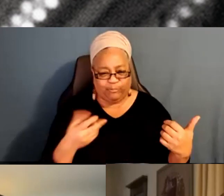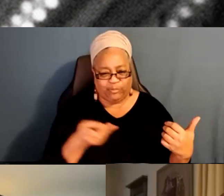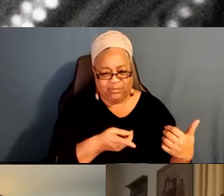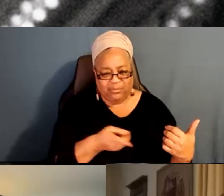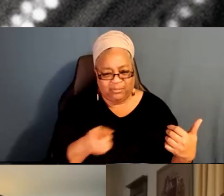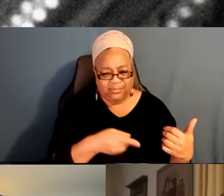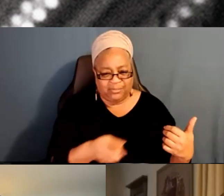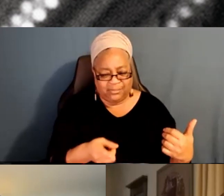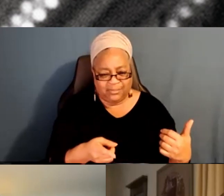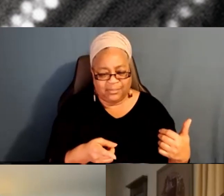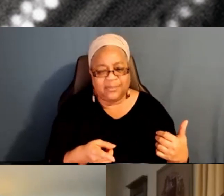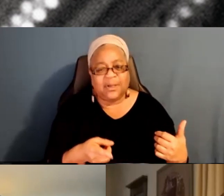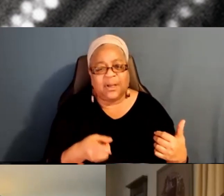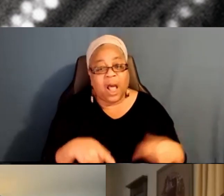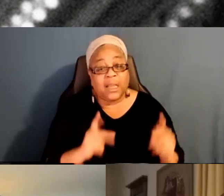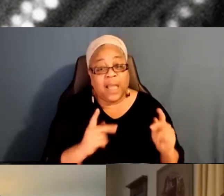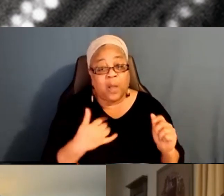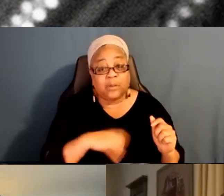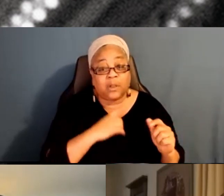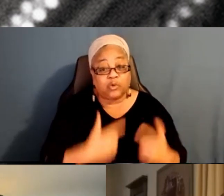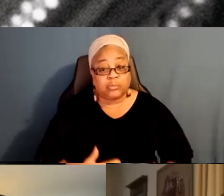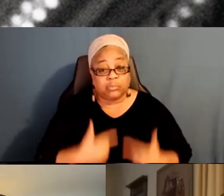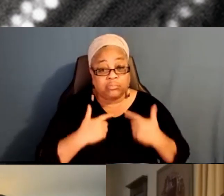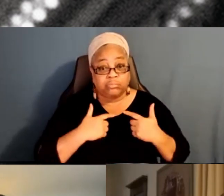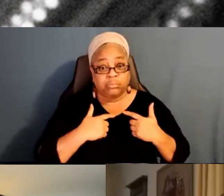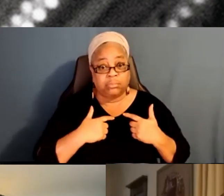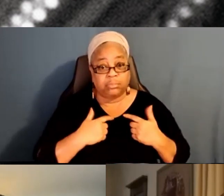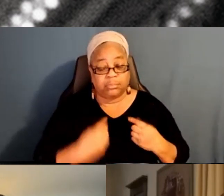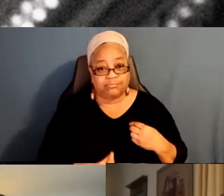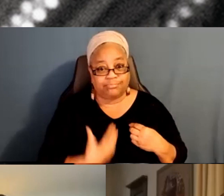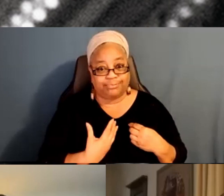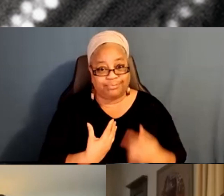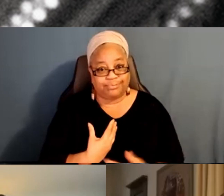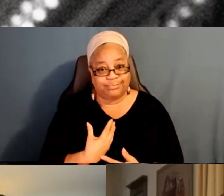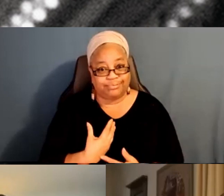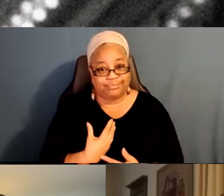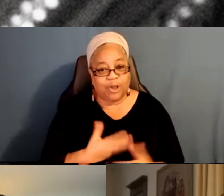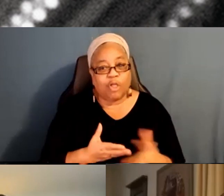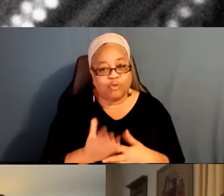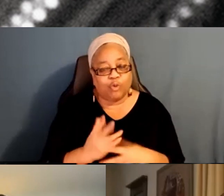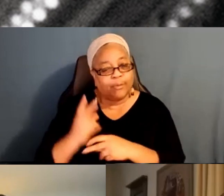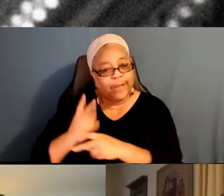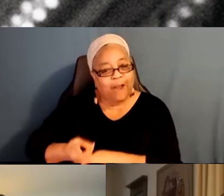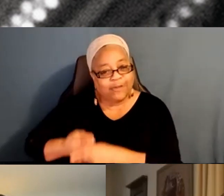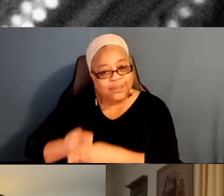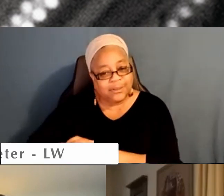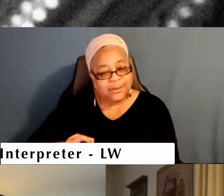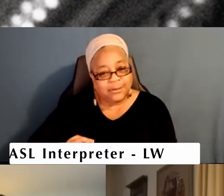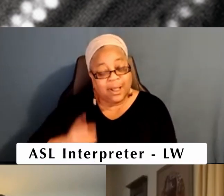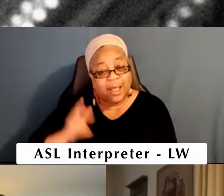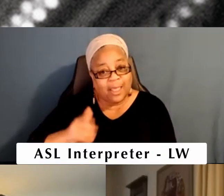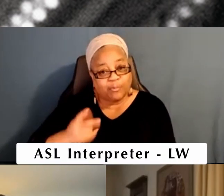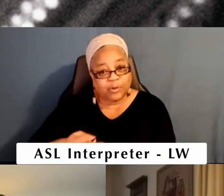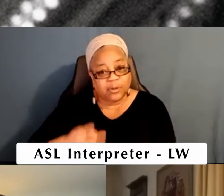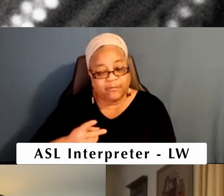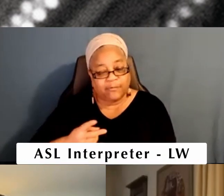be enlivened by, right? To be enlivened through the precarity that structures much of